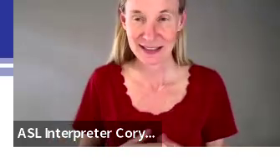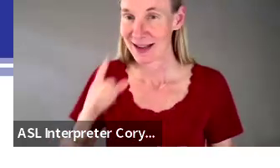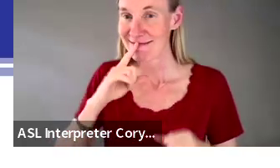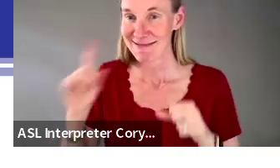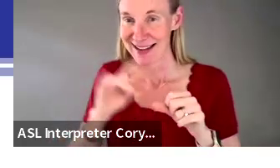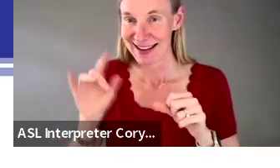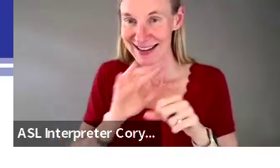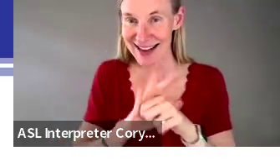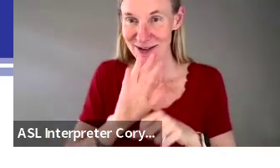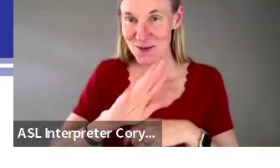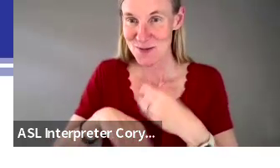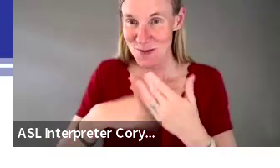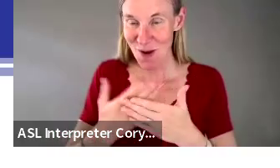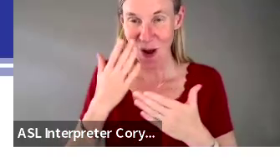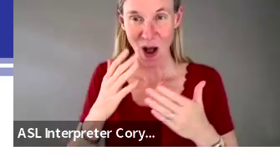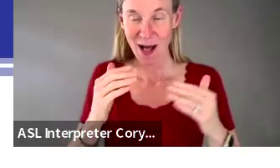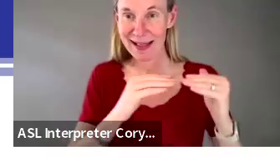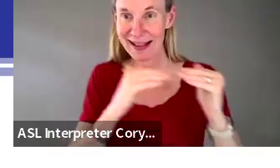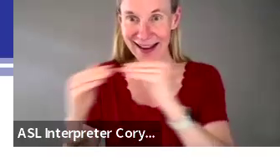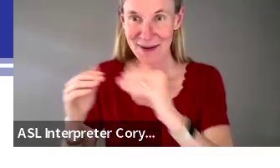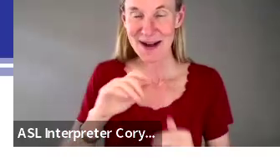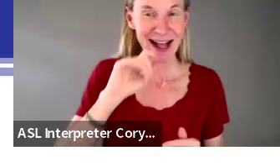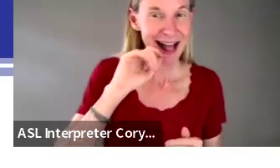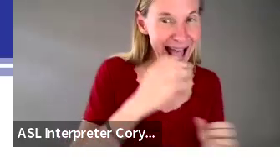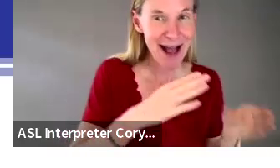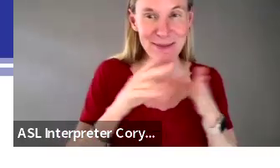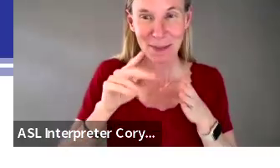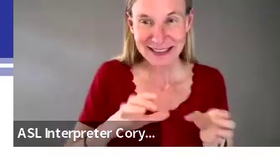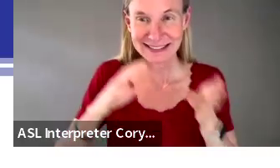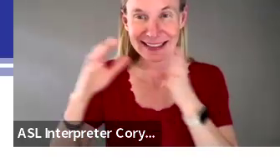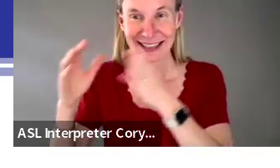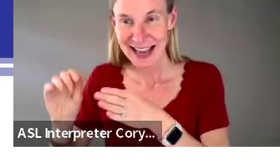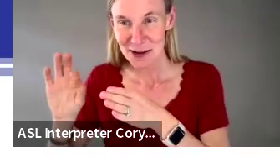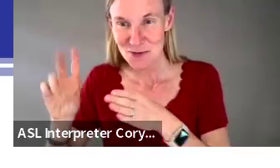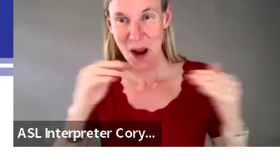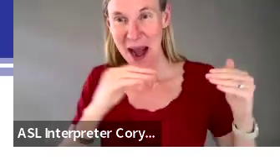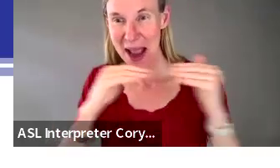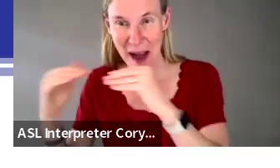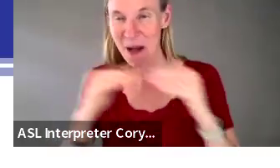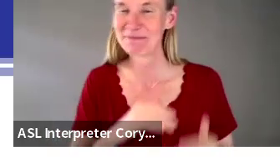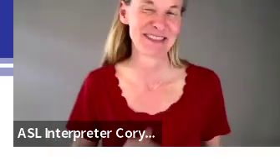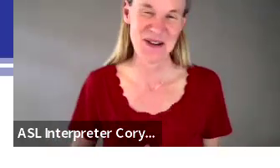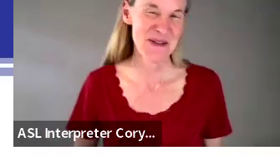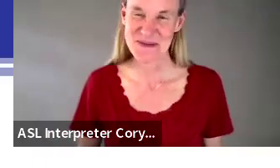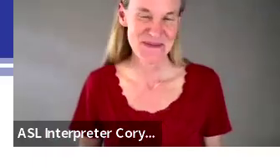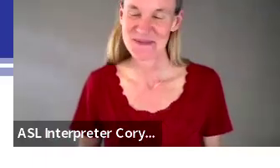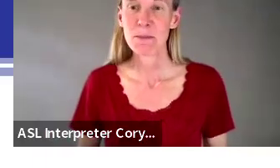guarantee you that all platforms are equal and all platforms are accessible? No, but do